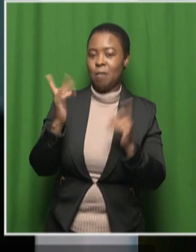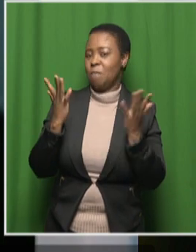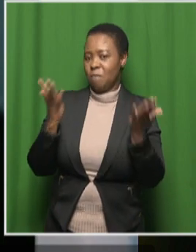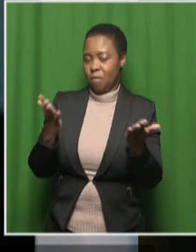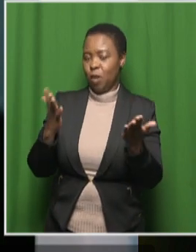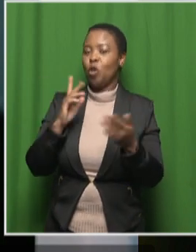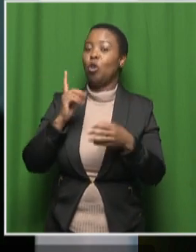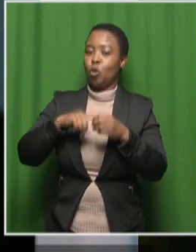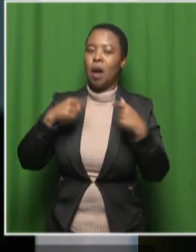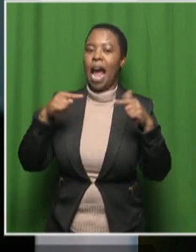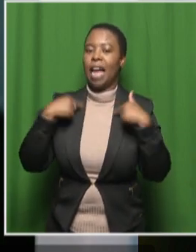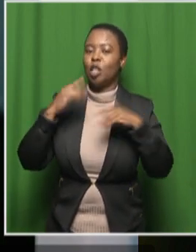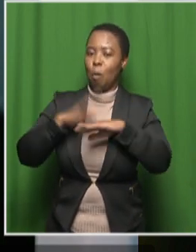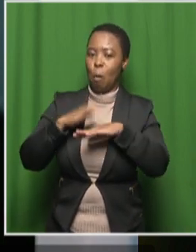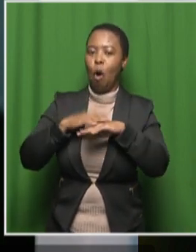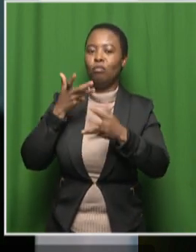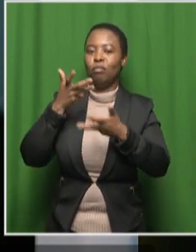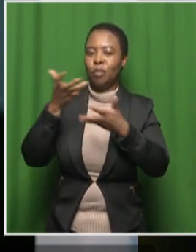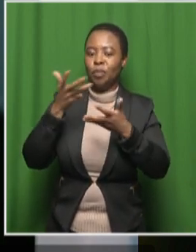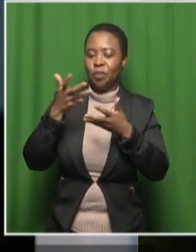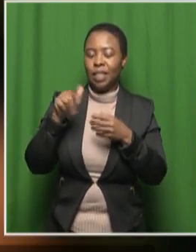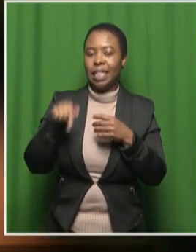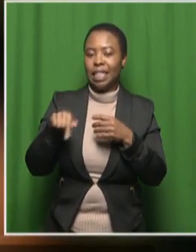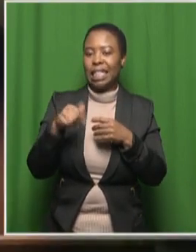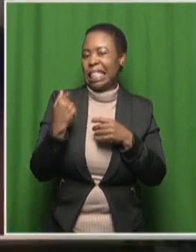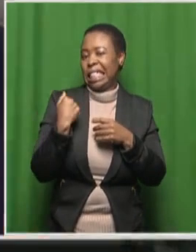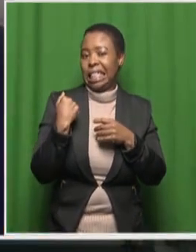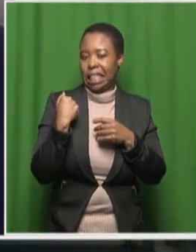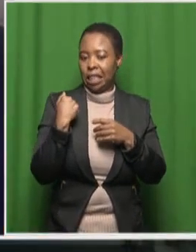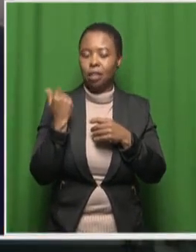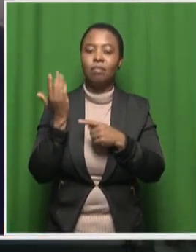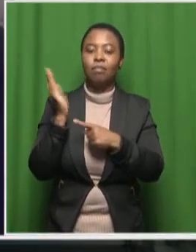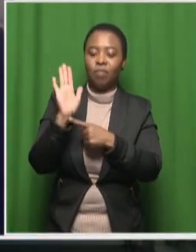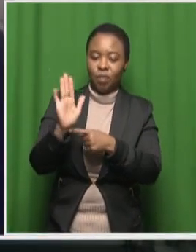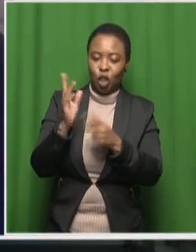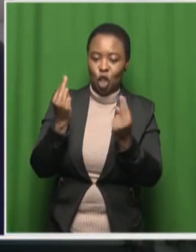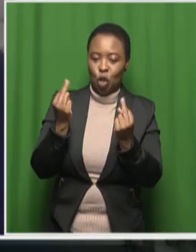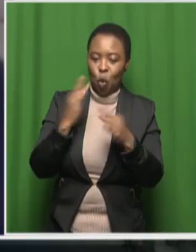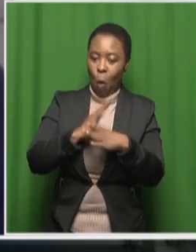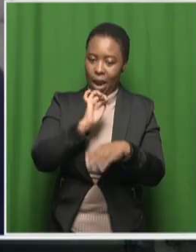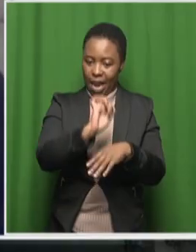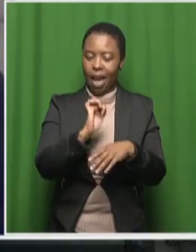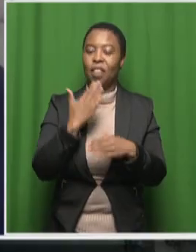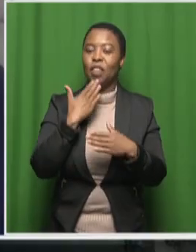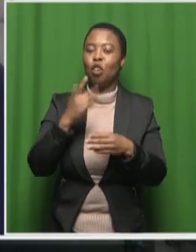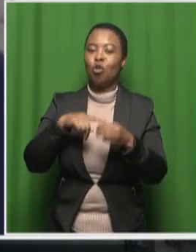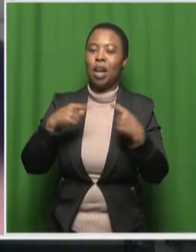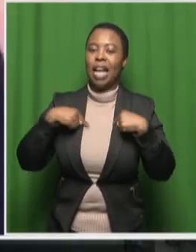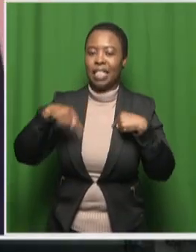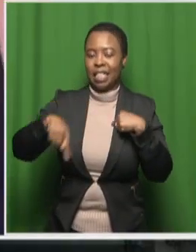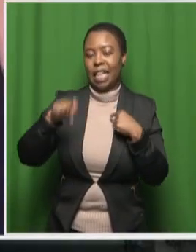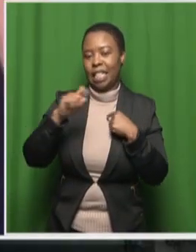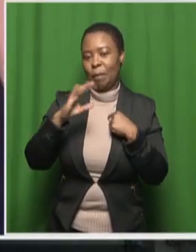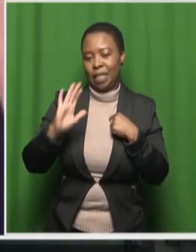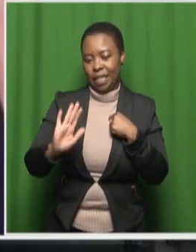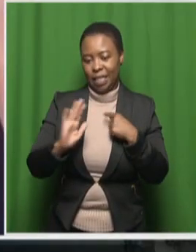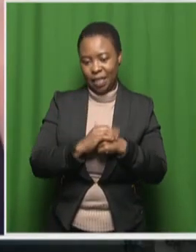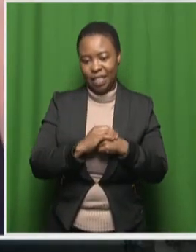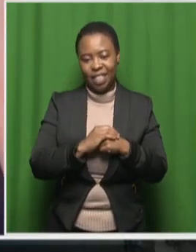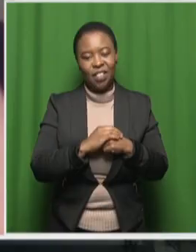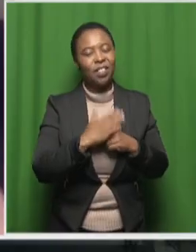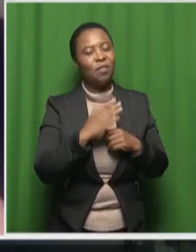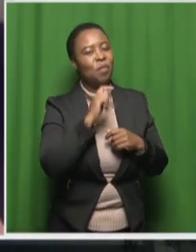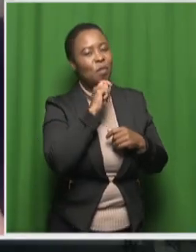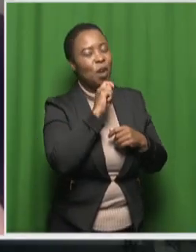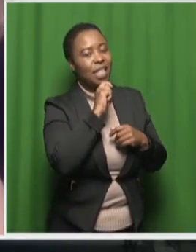a little bit further about her latest offering. Good morning, Naledi, and thank you for joining us on the SABC at this hour. Morning, Lisa. How are